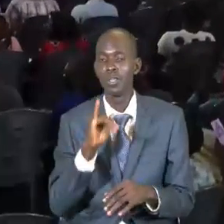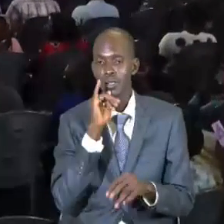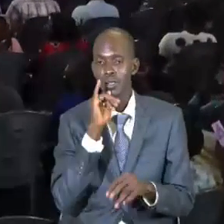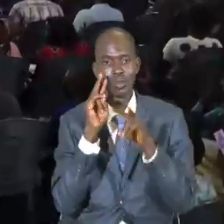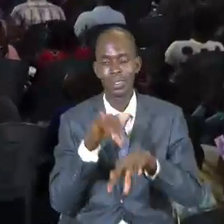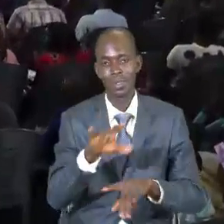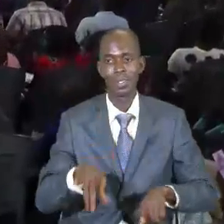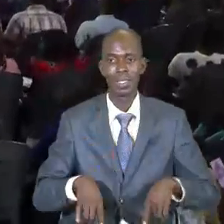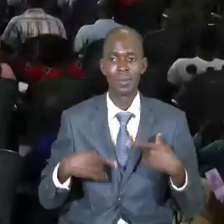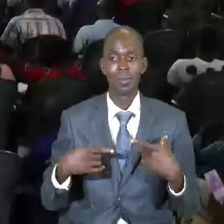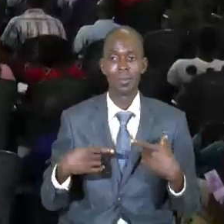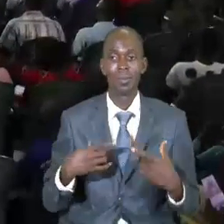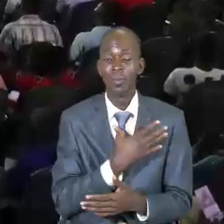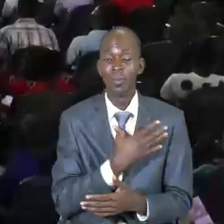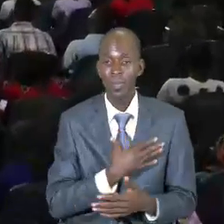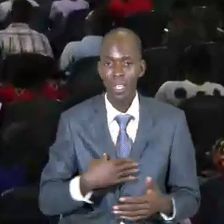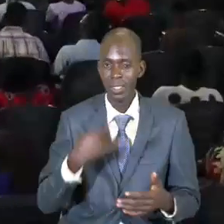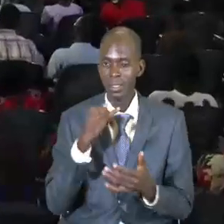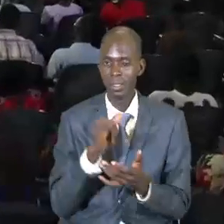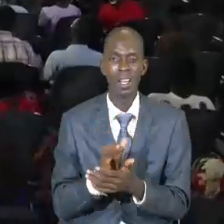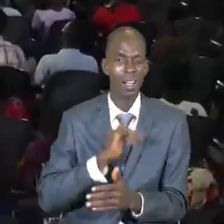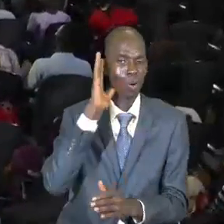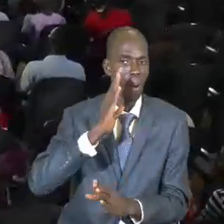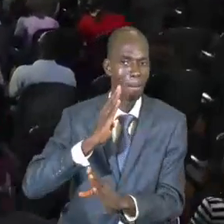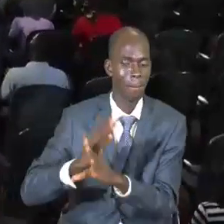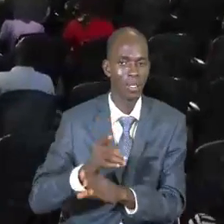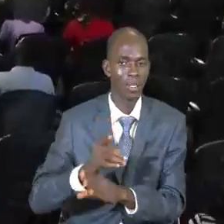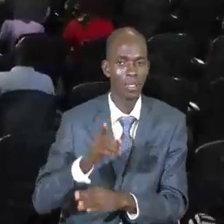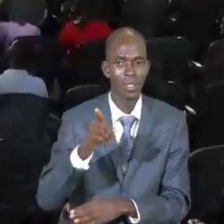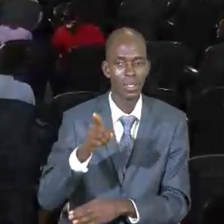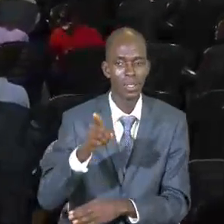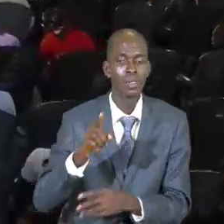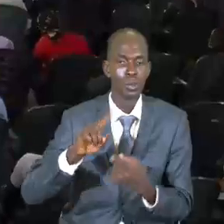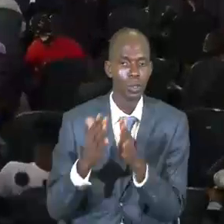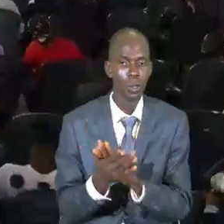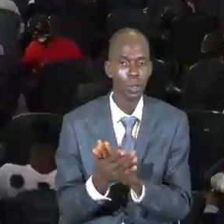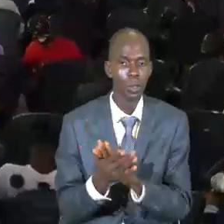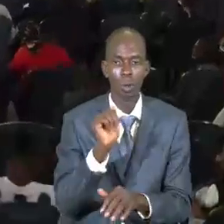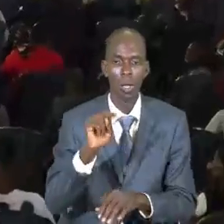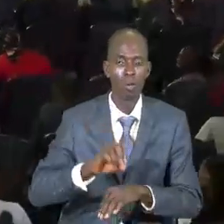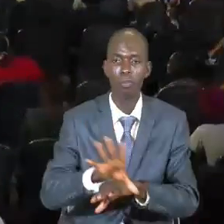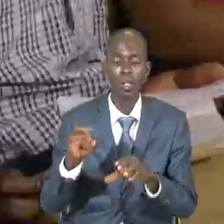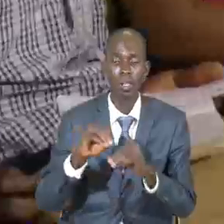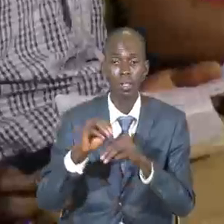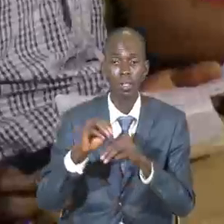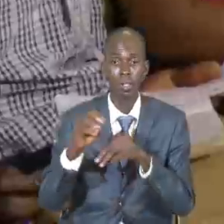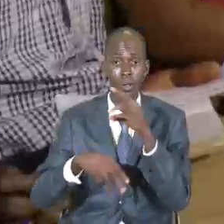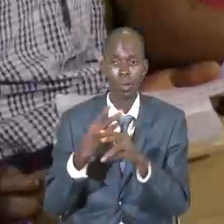I'm going to interrupt him to make him an influence in the world. The Lord will interrupt your